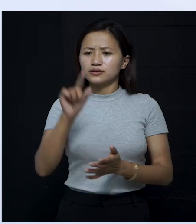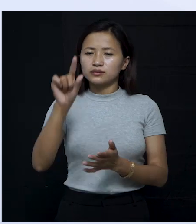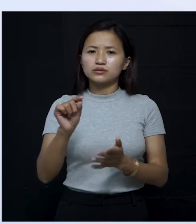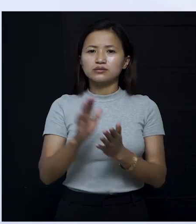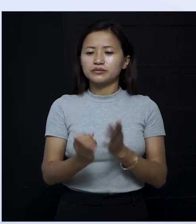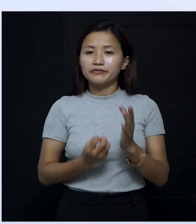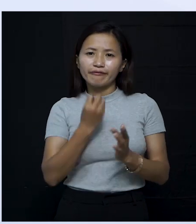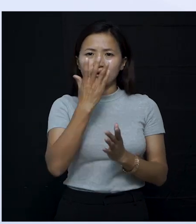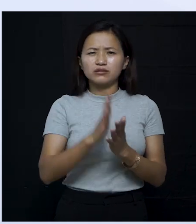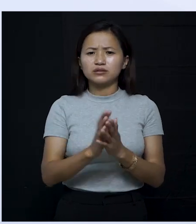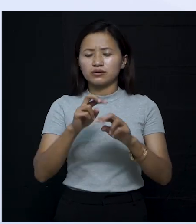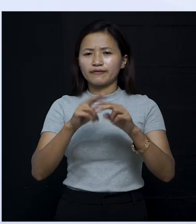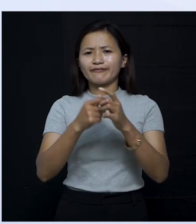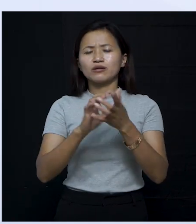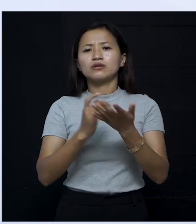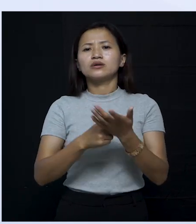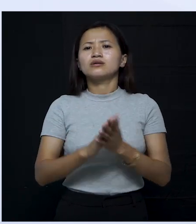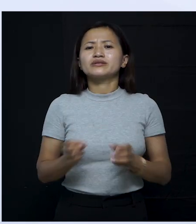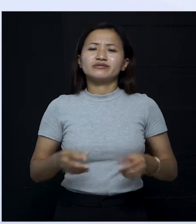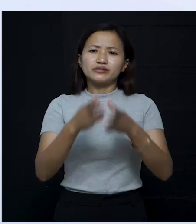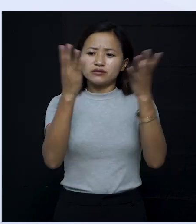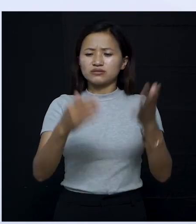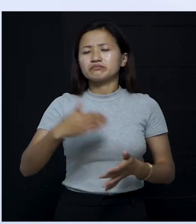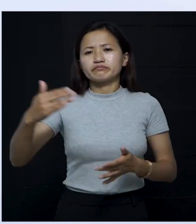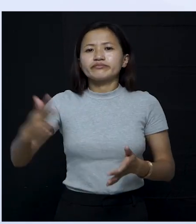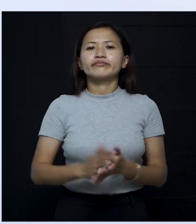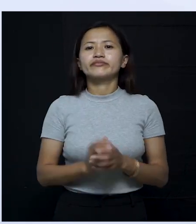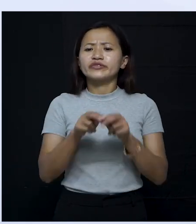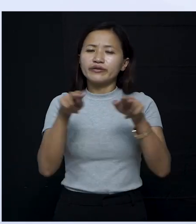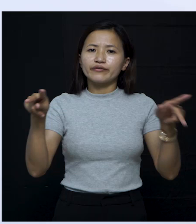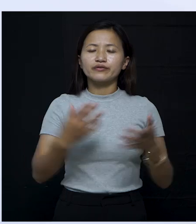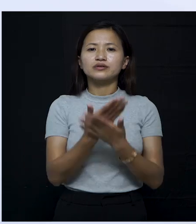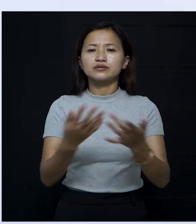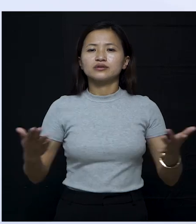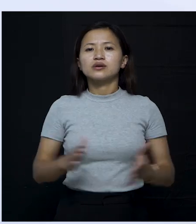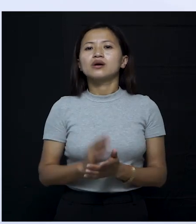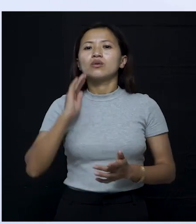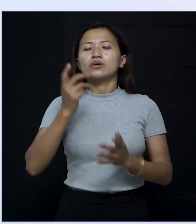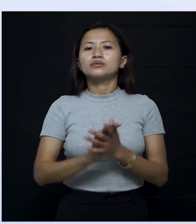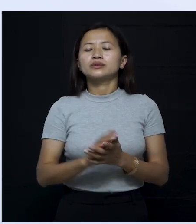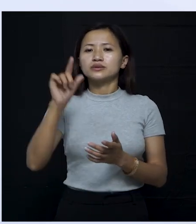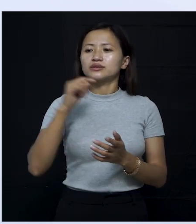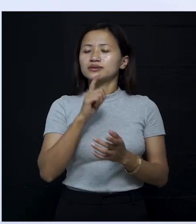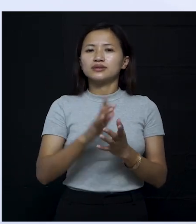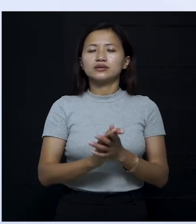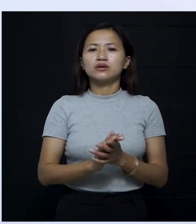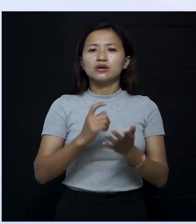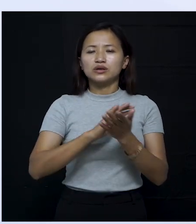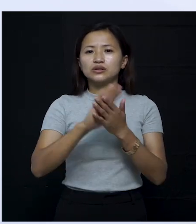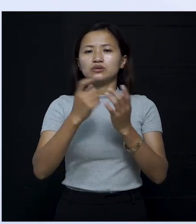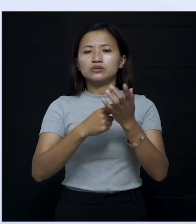with flowers or floriculture or to do with trees and so on, but it means different things, okay? Now, when we say horticulture,